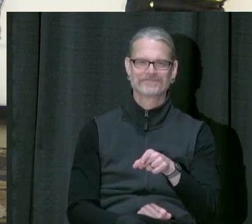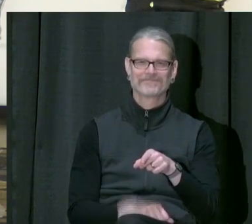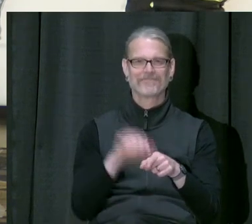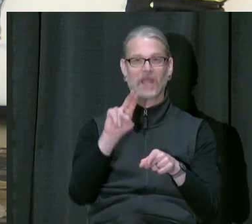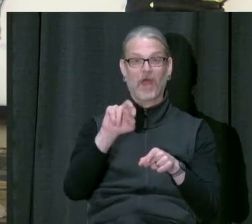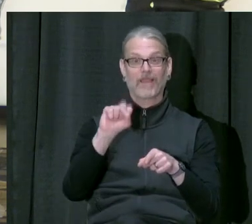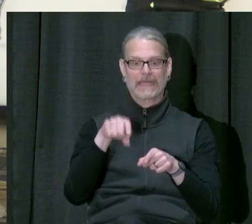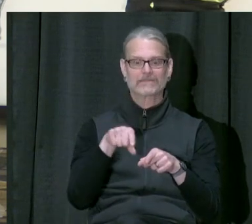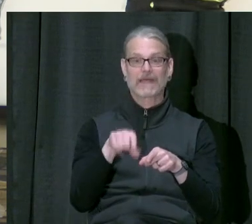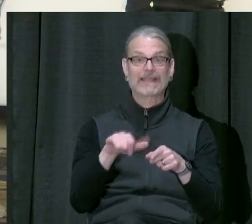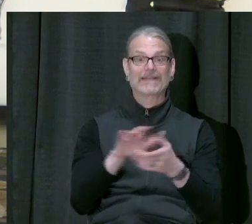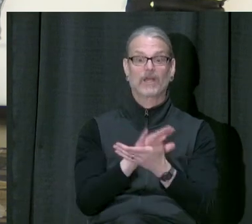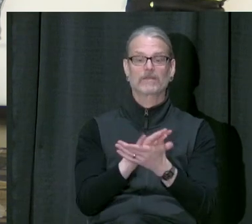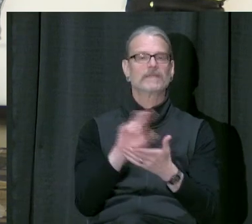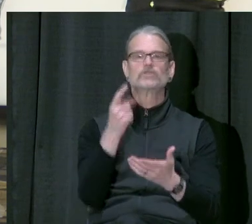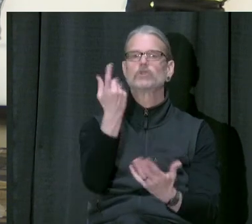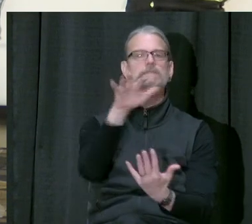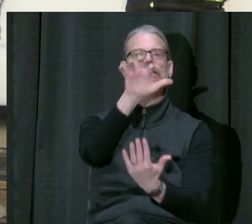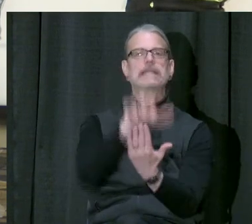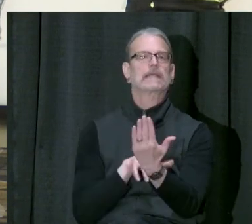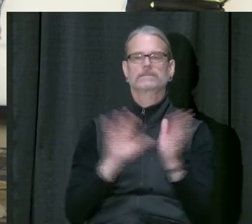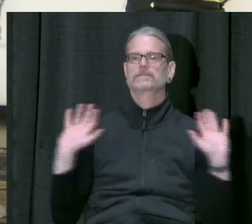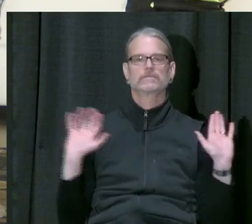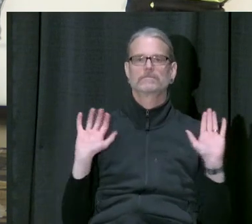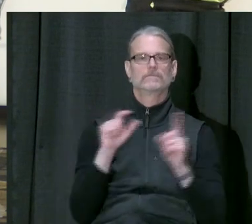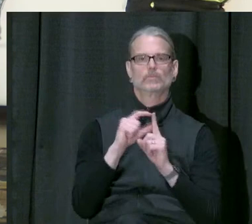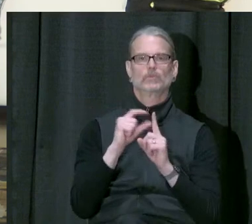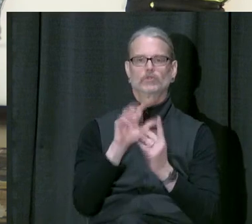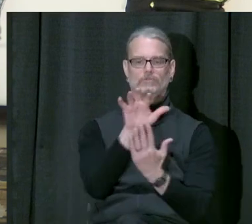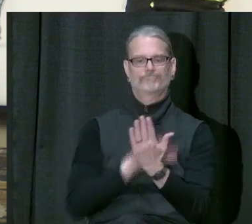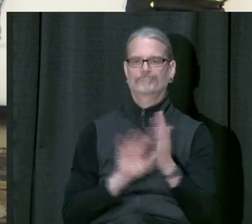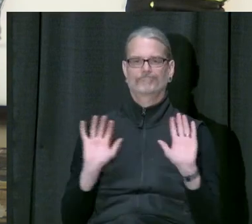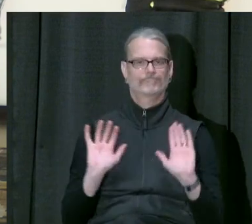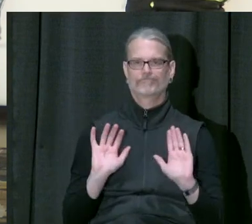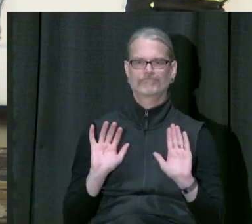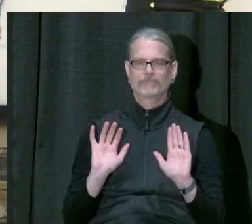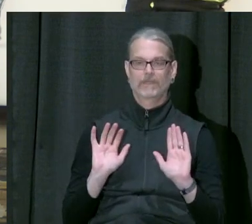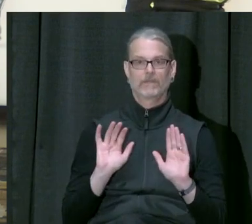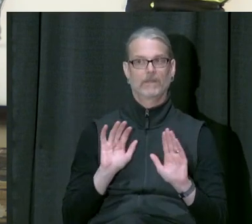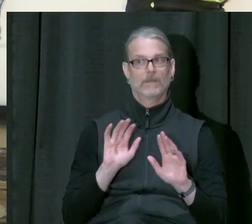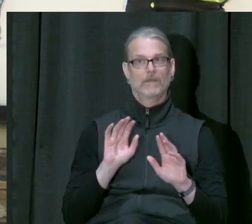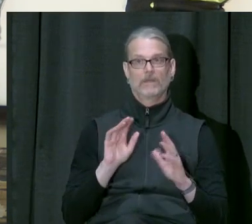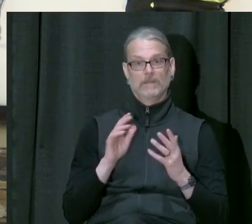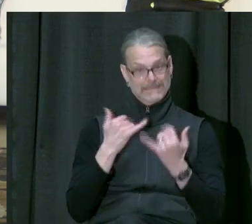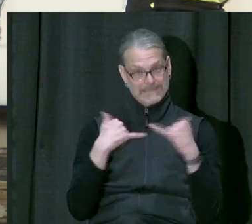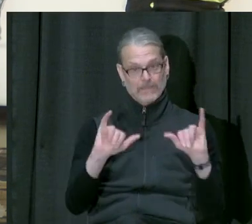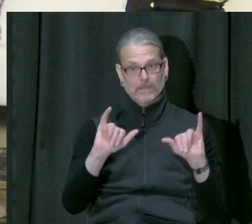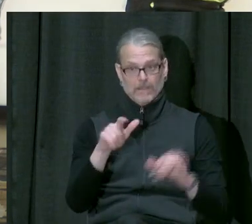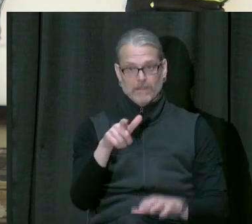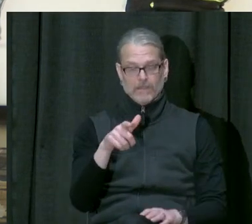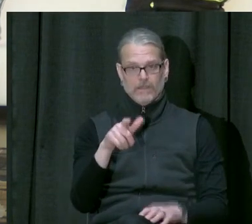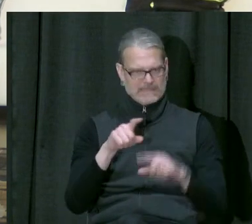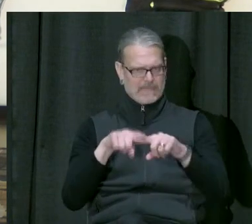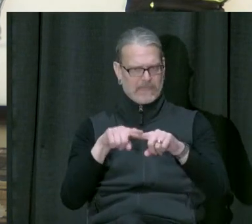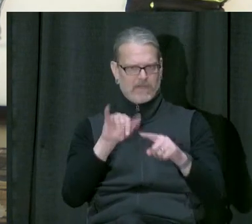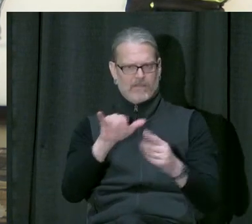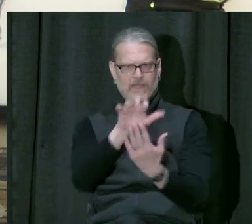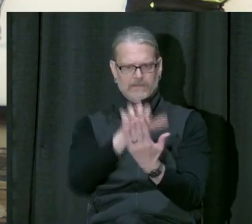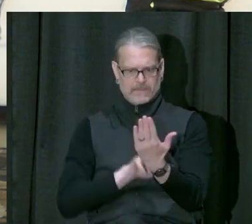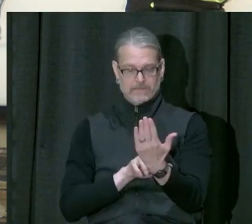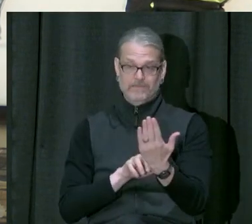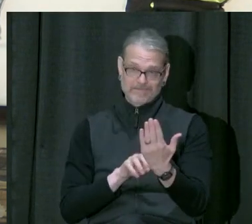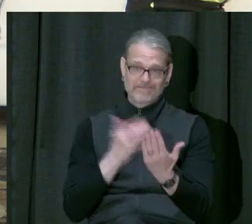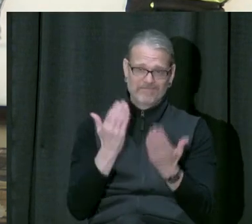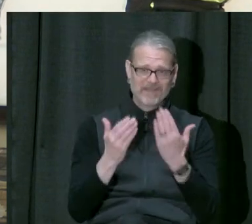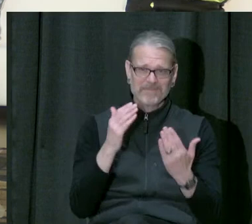is just pure text. Right. Even then, my guess is, depending again on the structure of the text that's in there, you probably still have